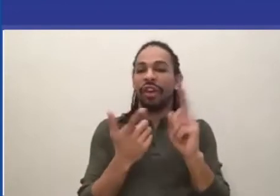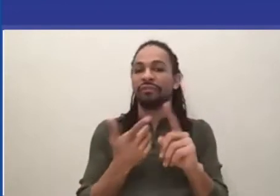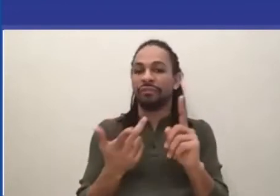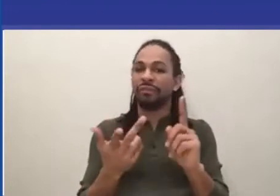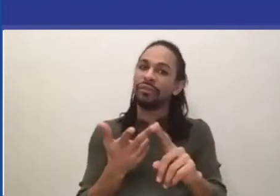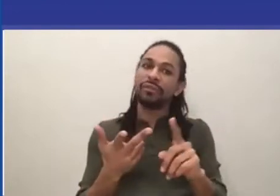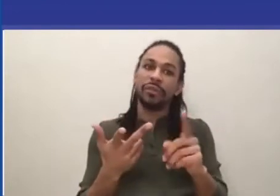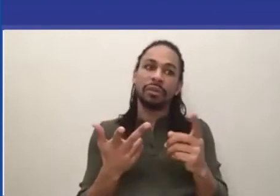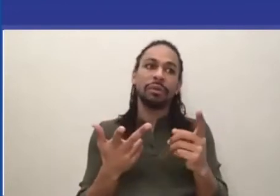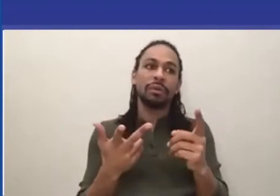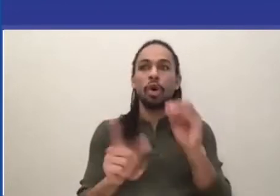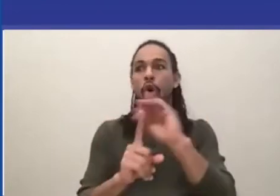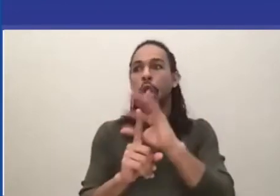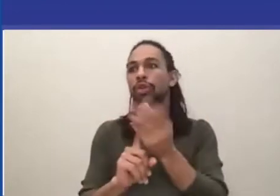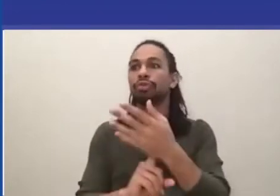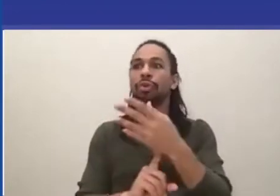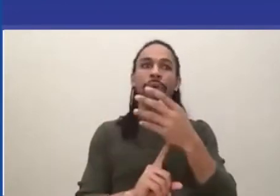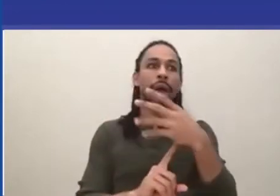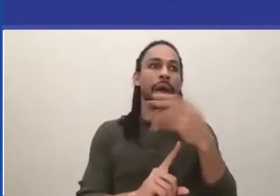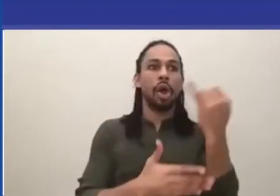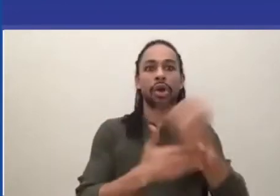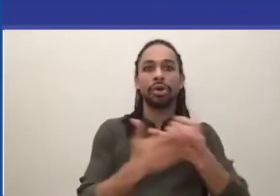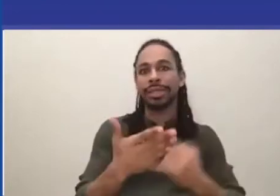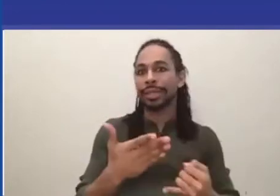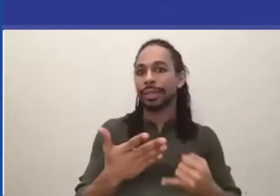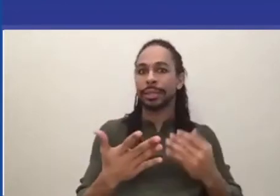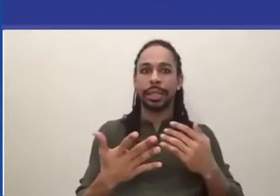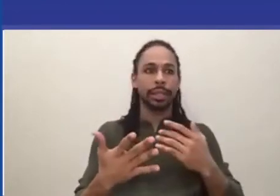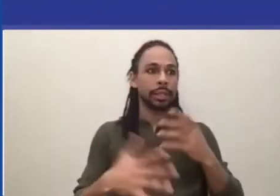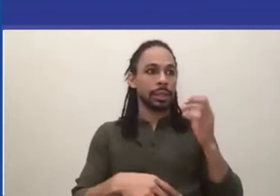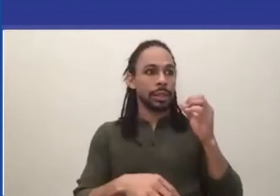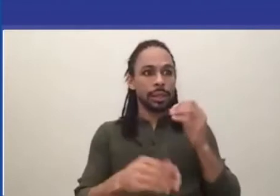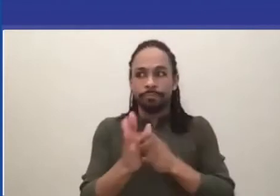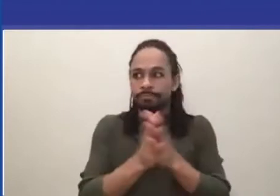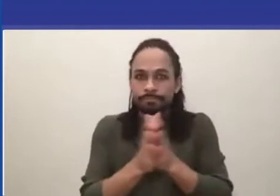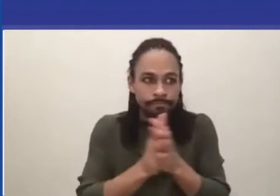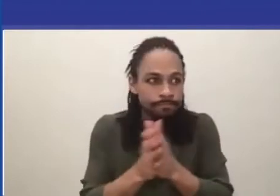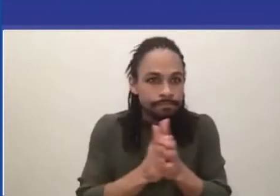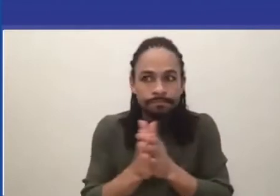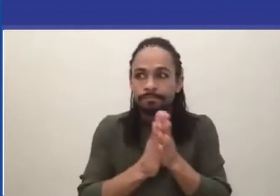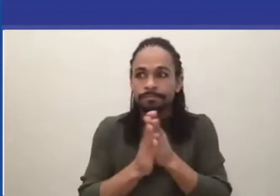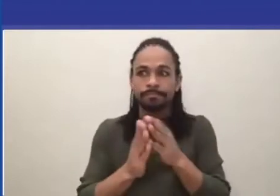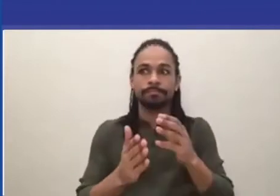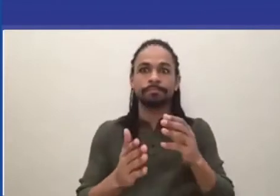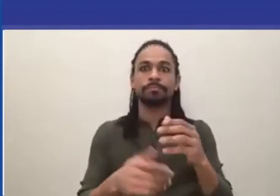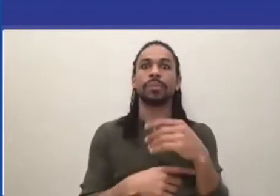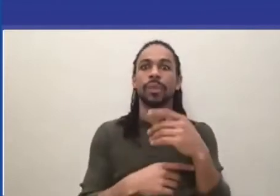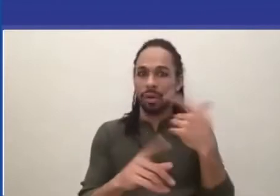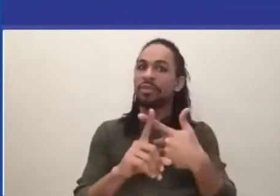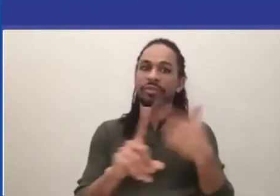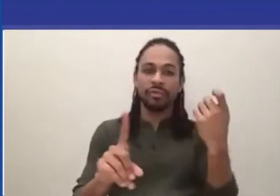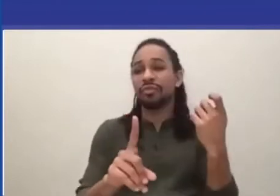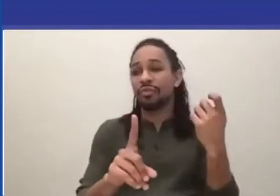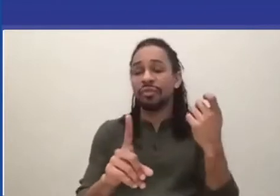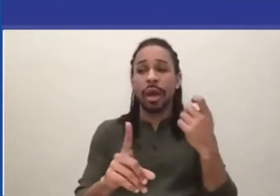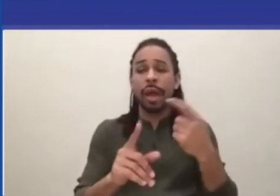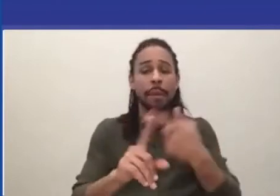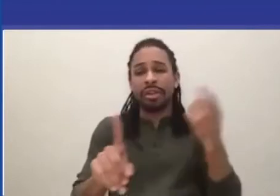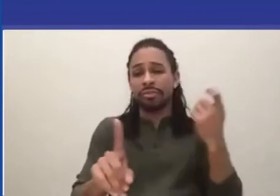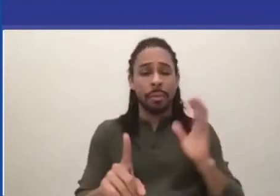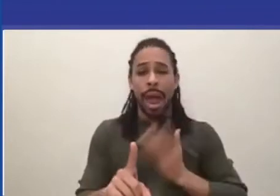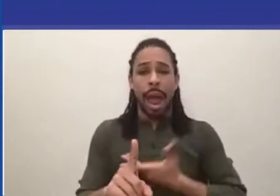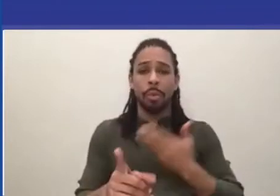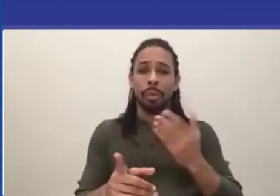artistic endeavor coming from the root, be it the folkloric, be it whatever.